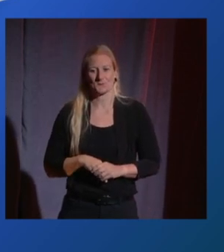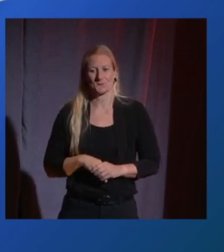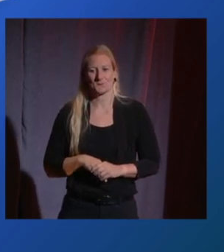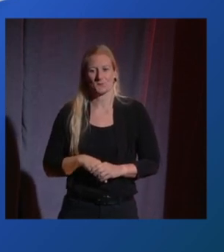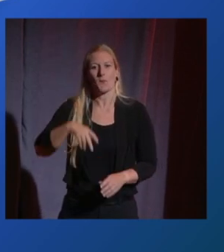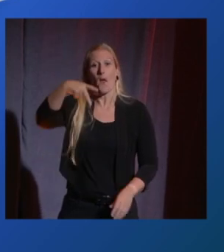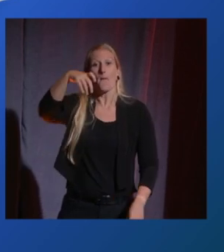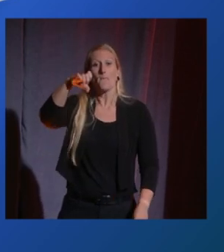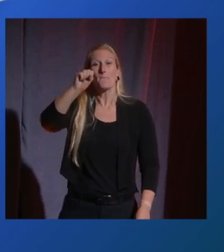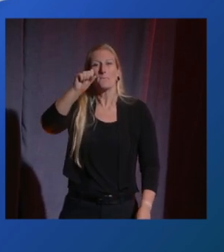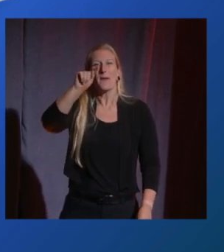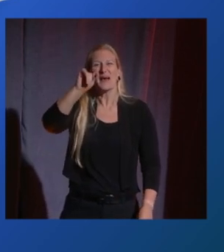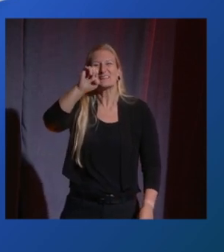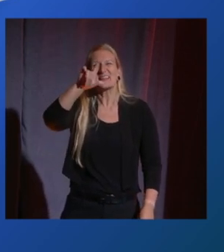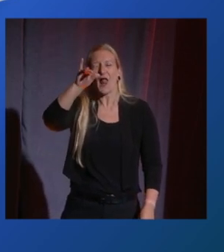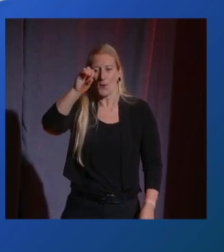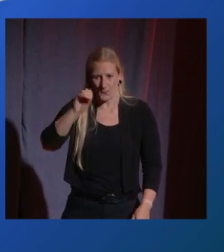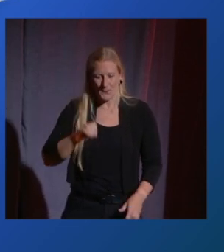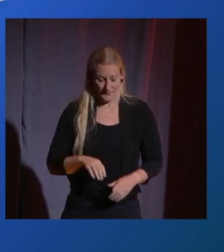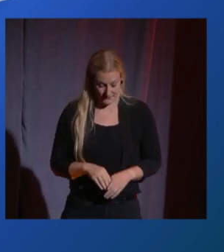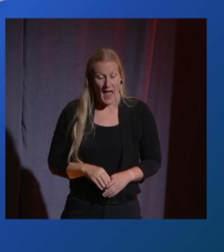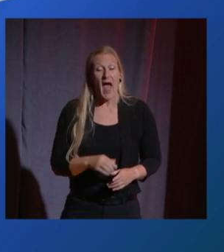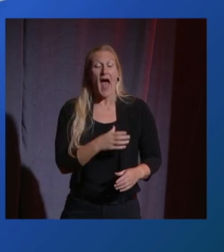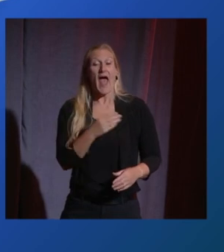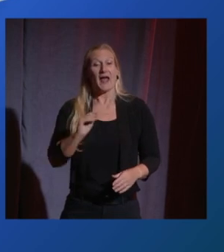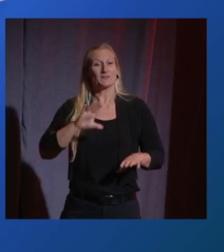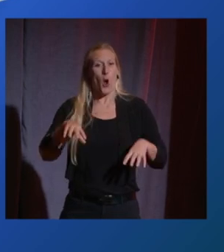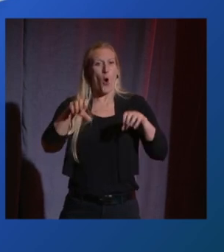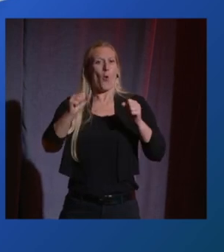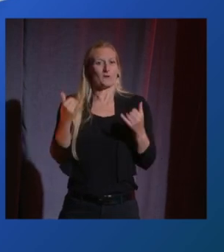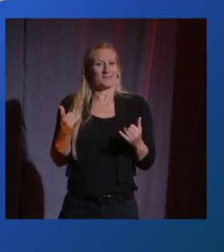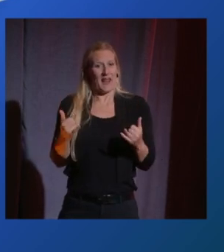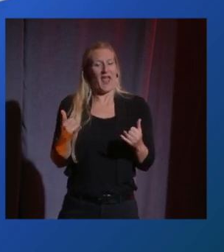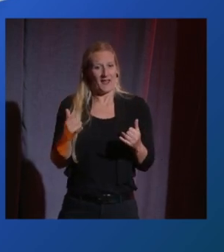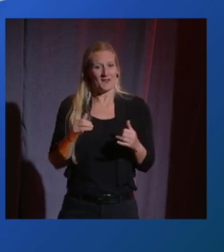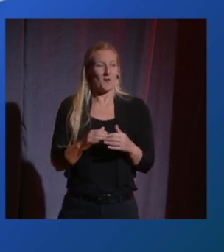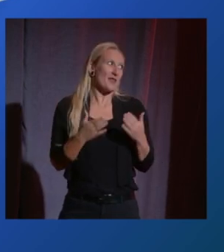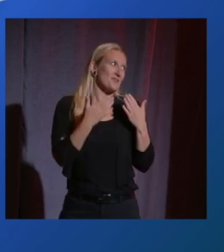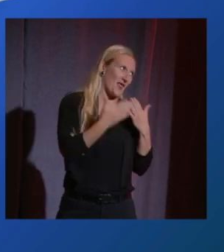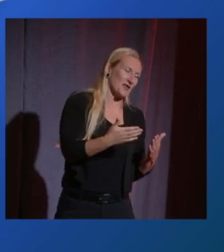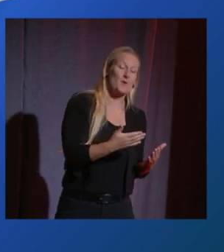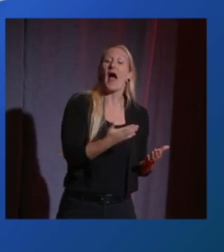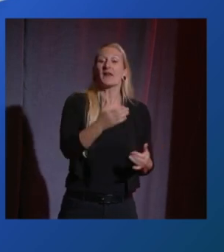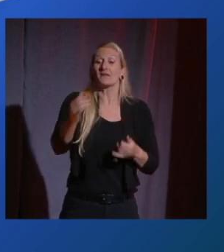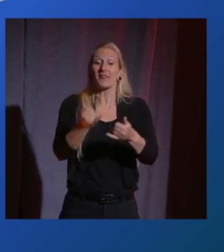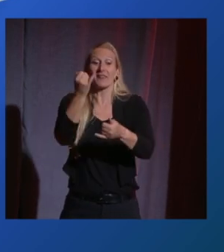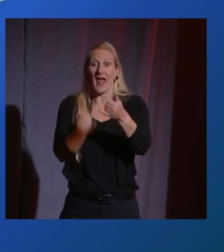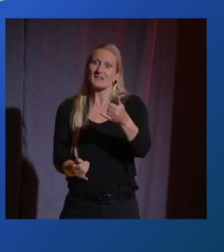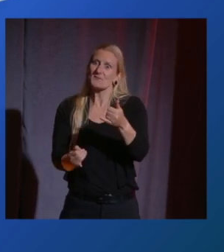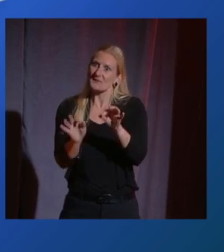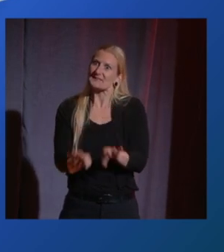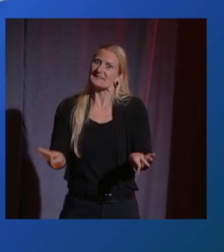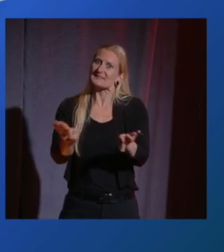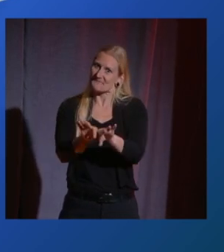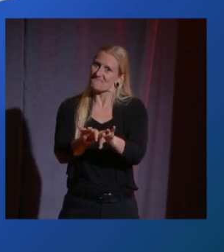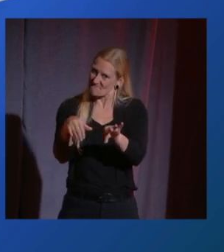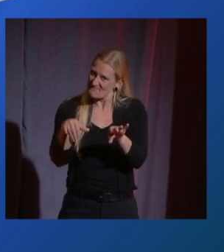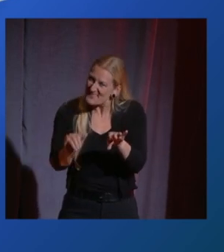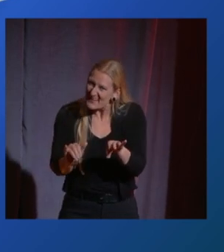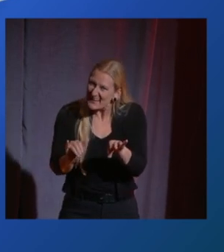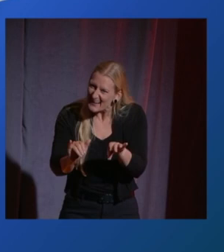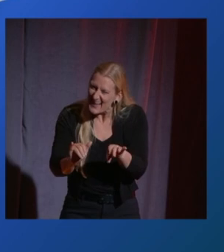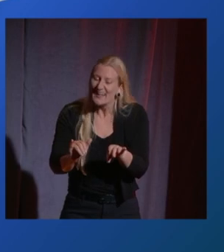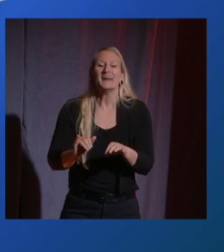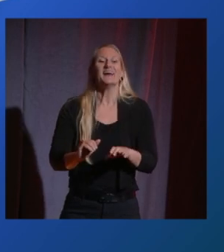University and our host today so thank you for hosting and last but not least the director of the national